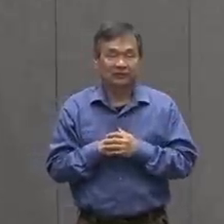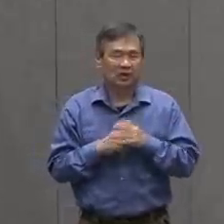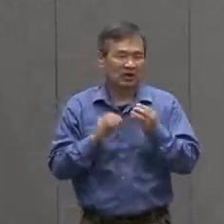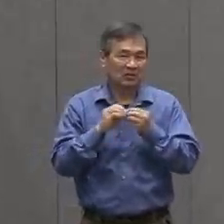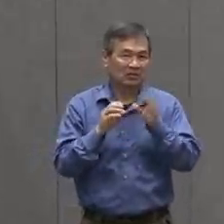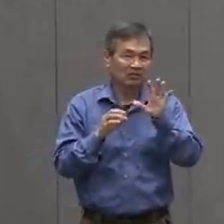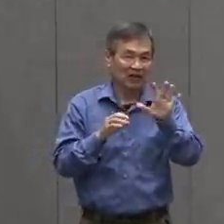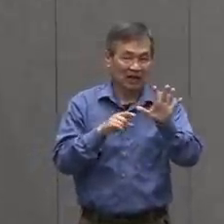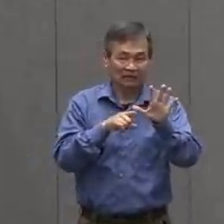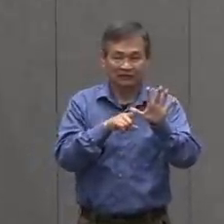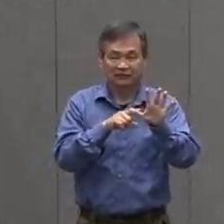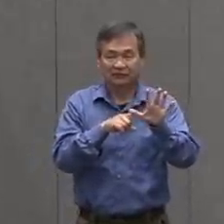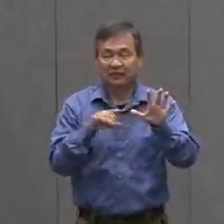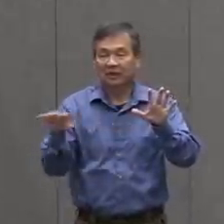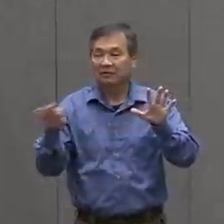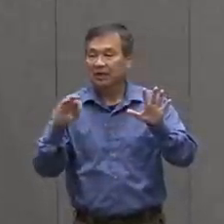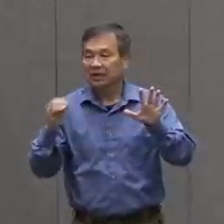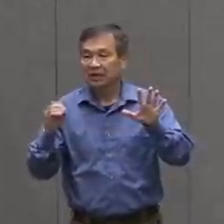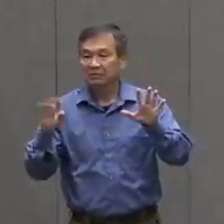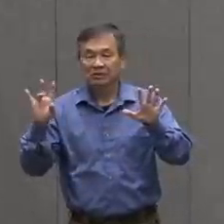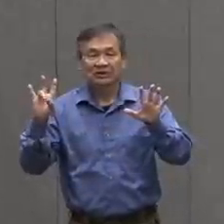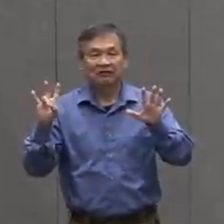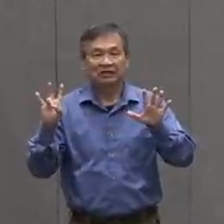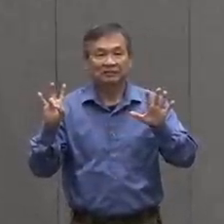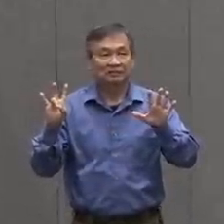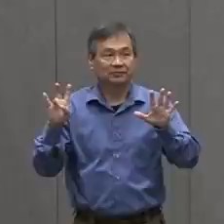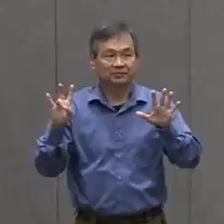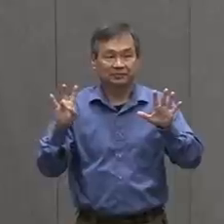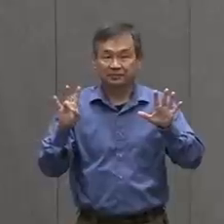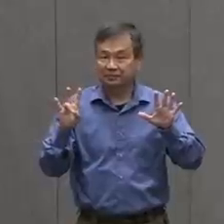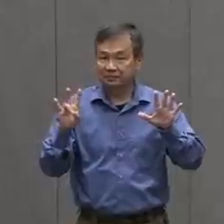And I'm going to pick number 7.